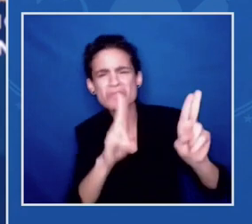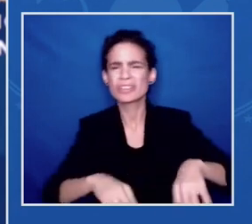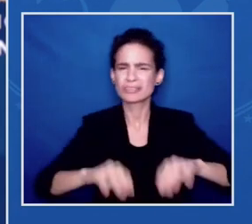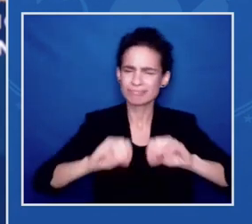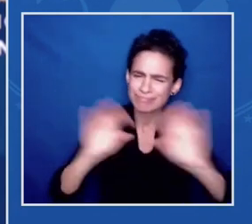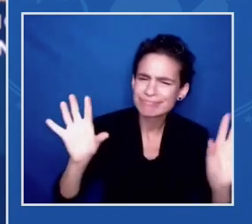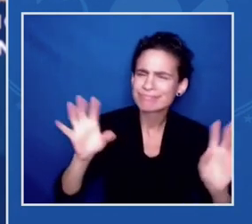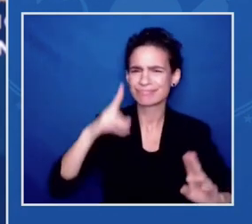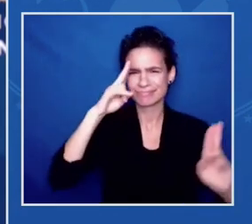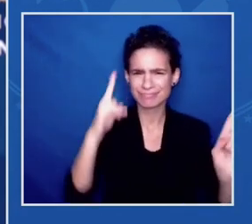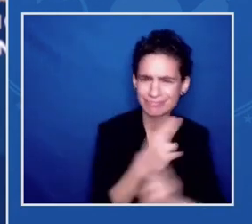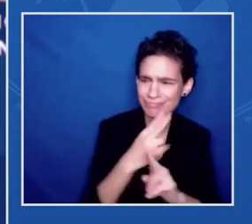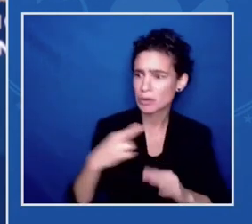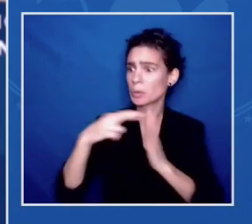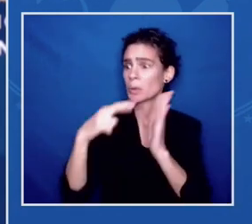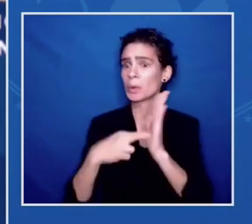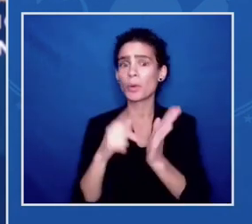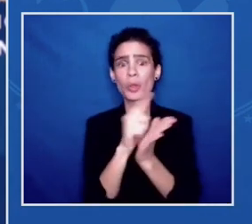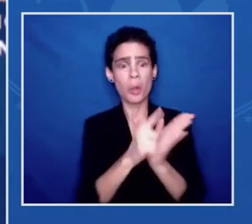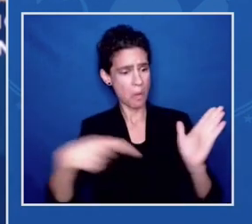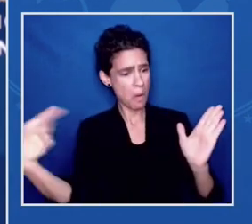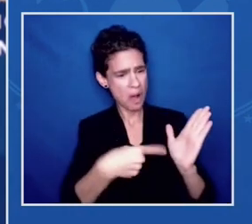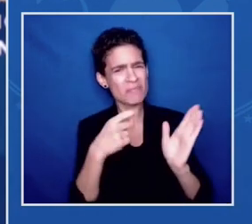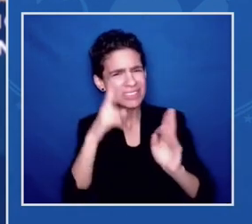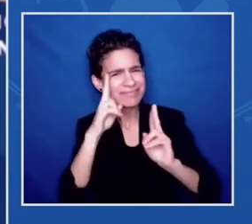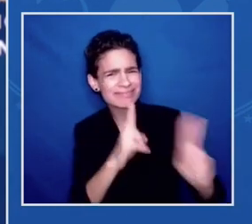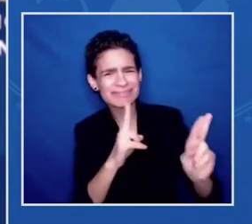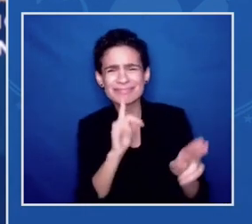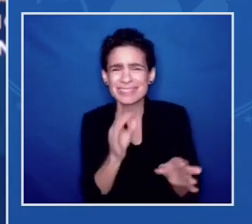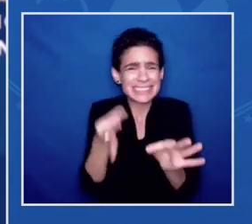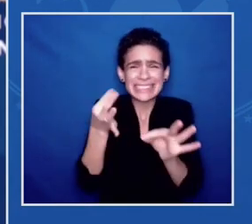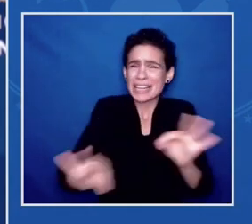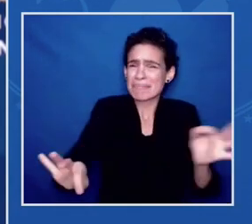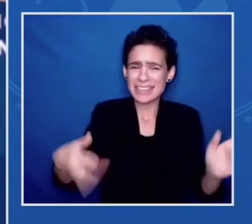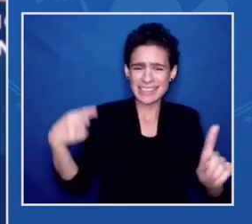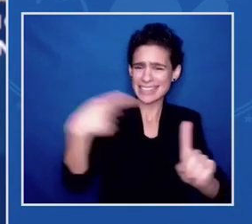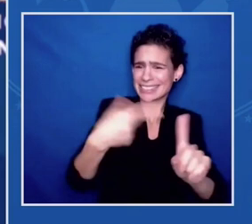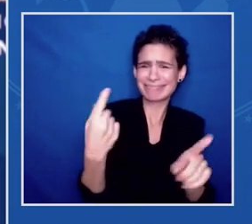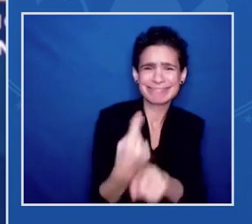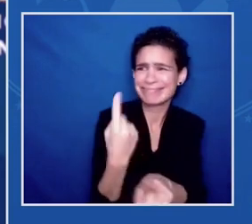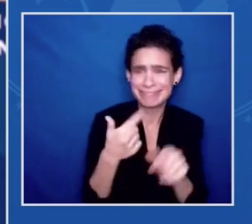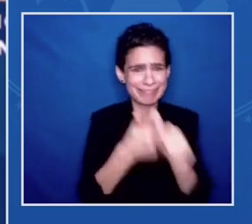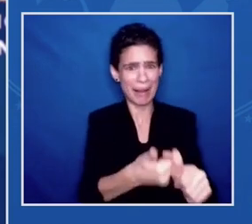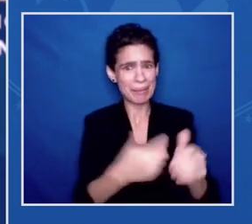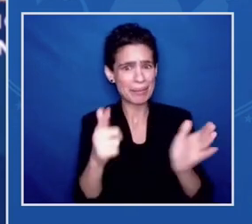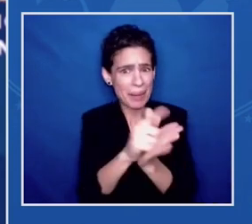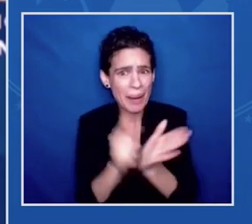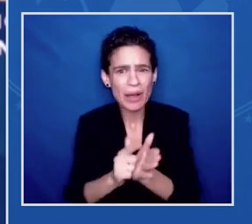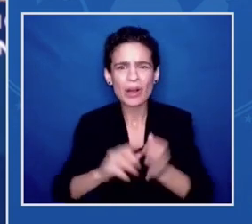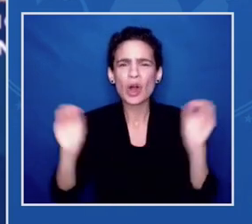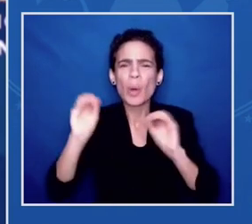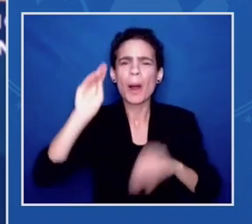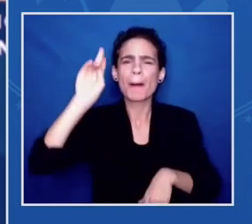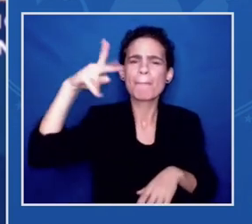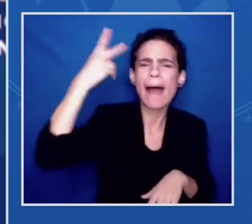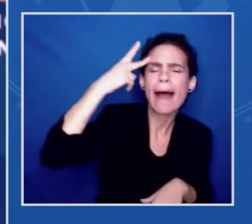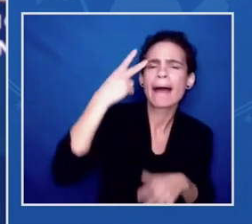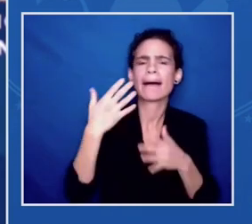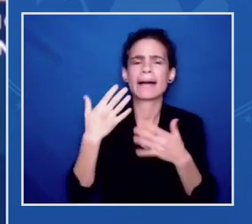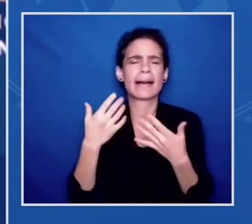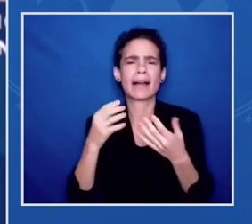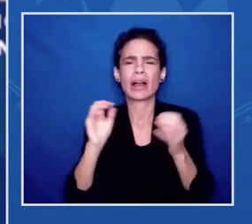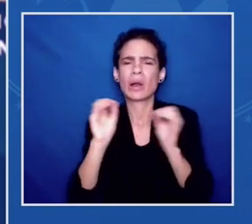respect, the rule of law, just plain, simple decency. The renewal of